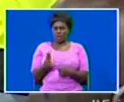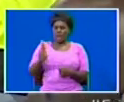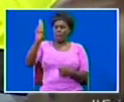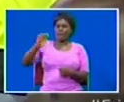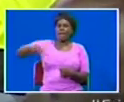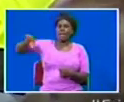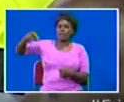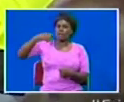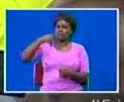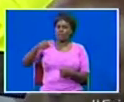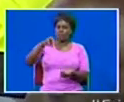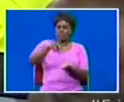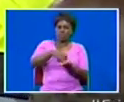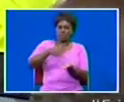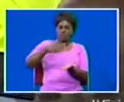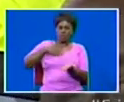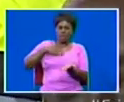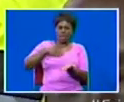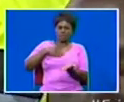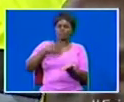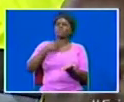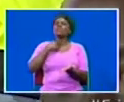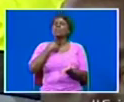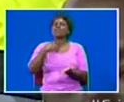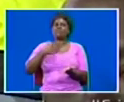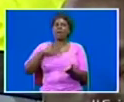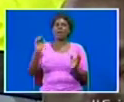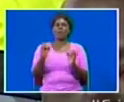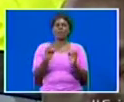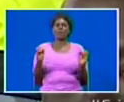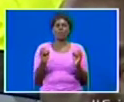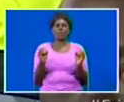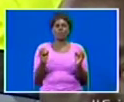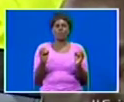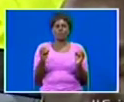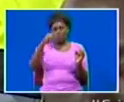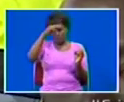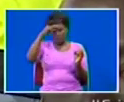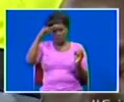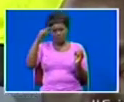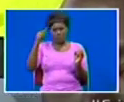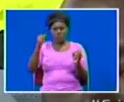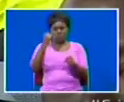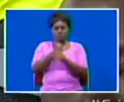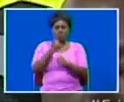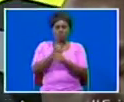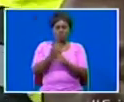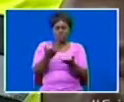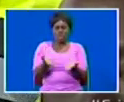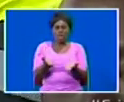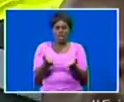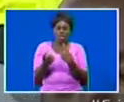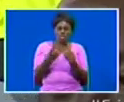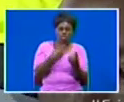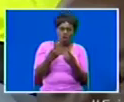that my situation is not my slavery. And because we managed to do this and come to them and they were